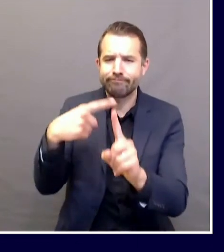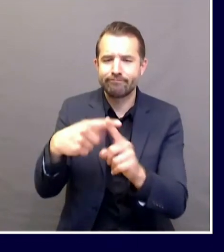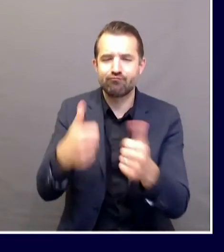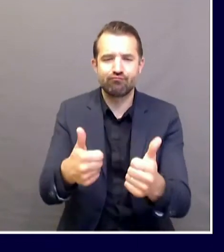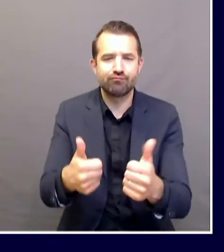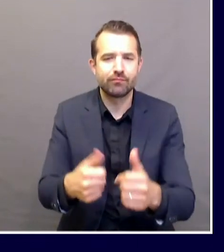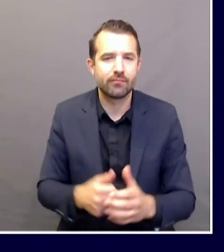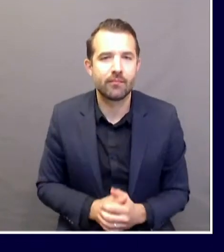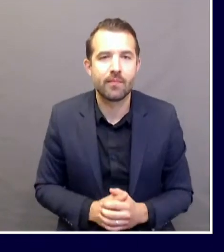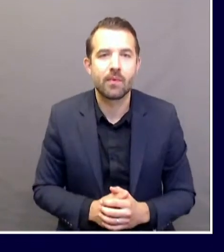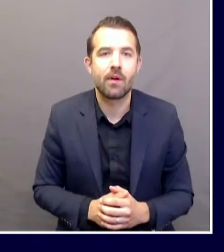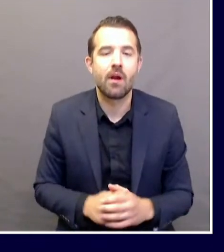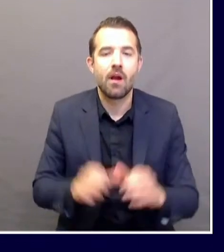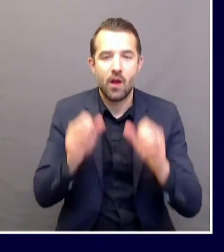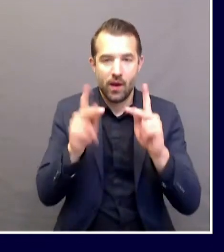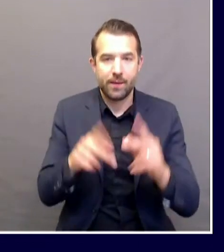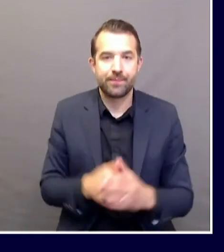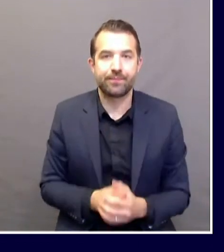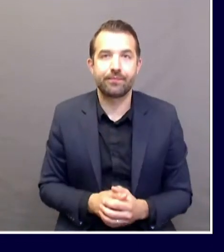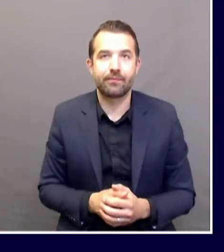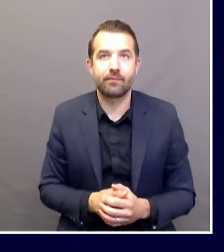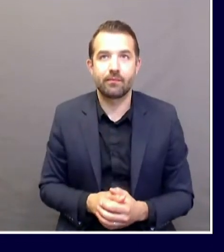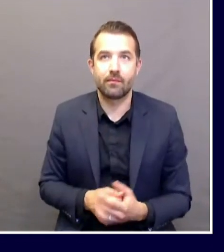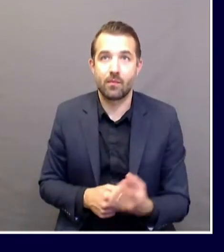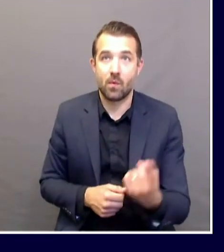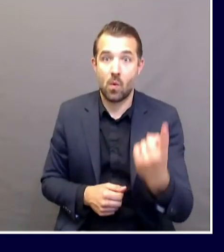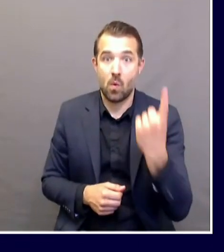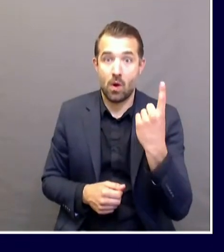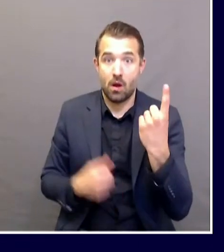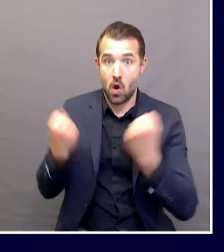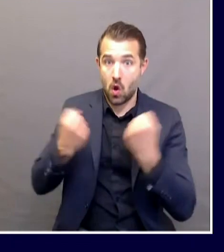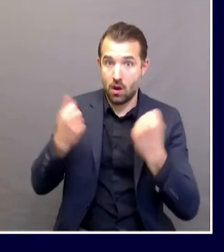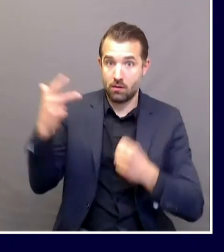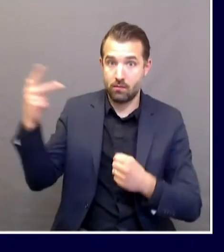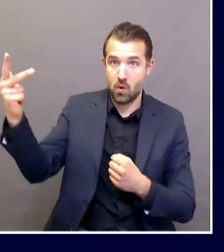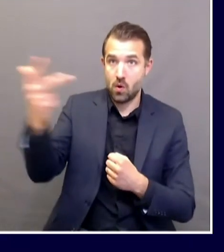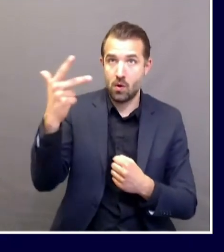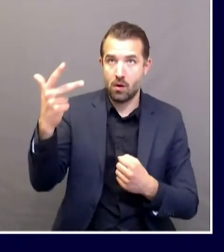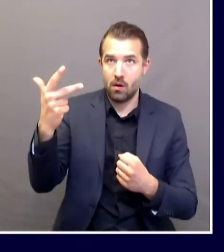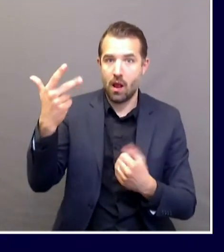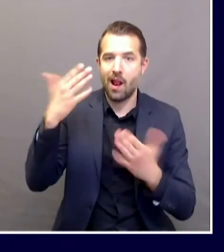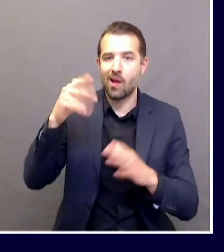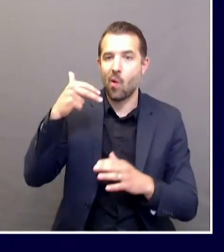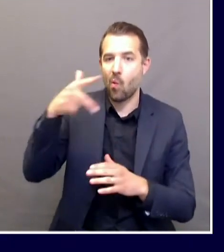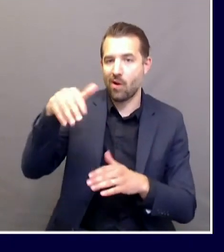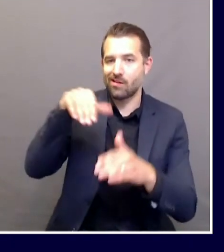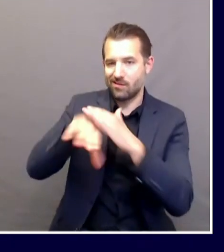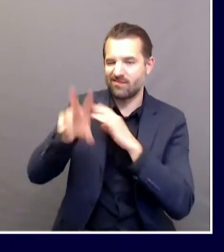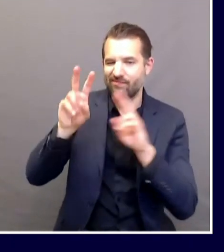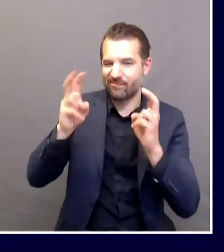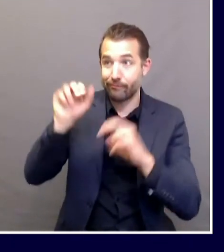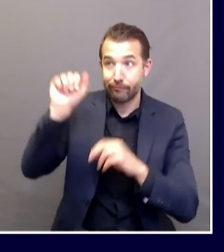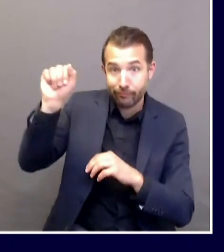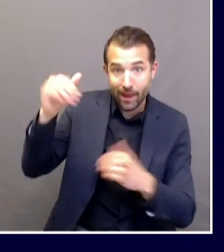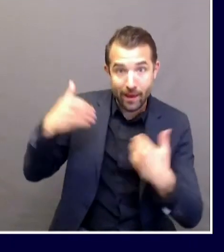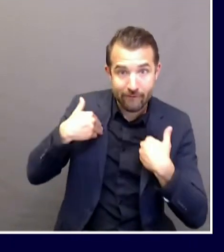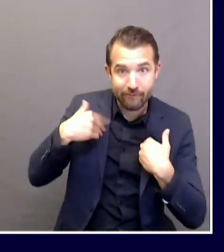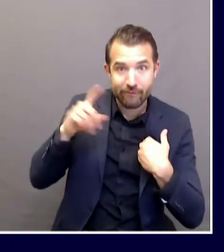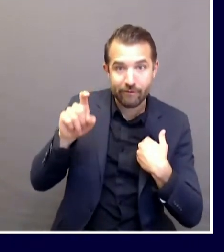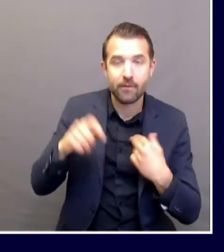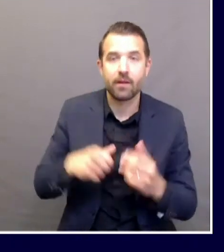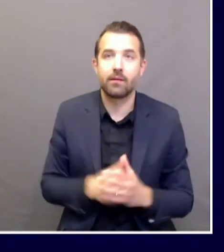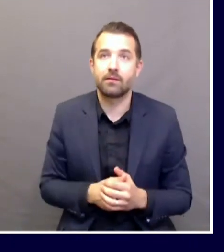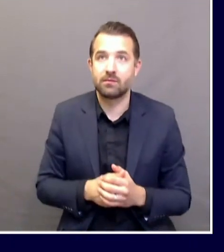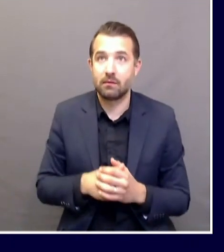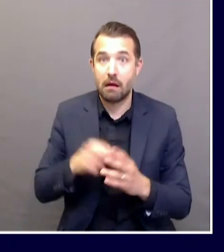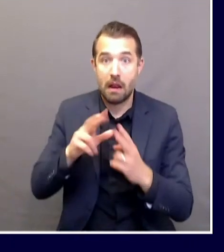Are there plans for more walk-up options in the future, both via the mobile and elsewhere? Is that